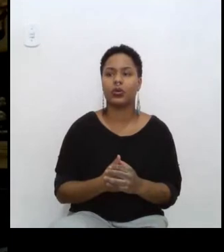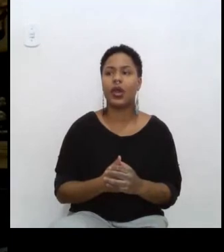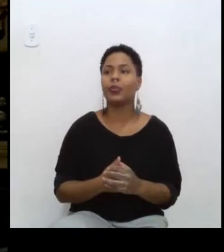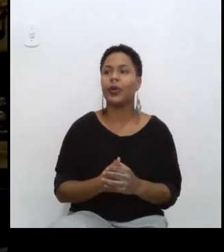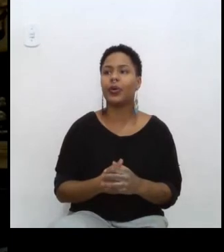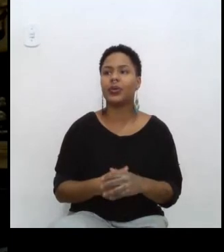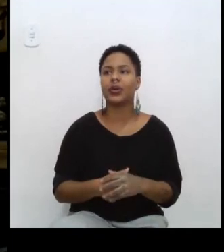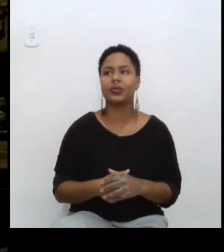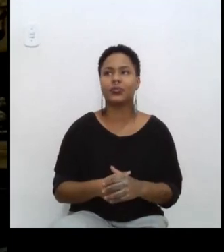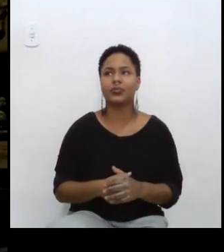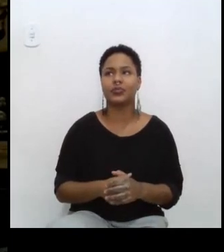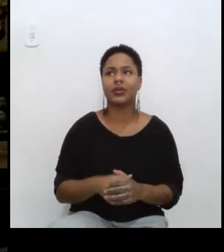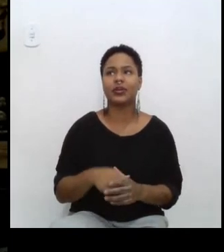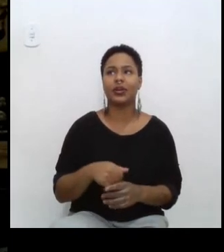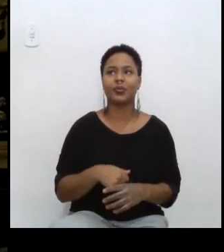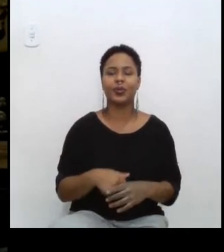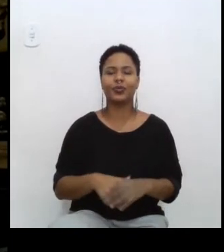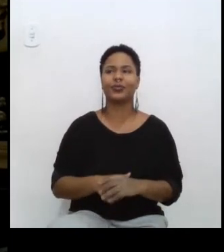propósito de